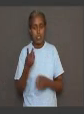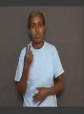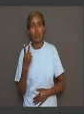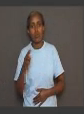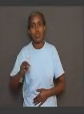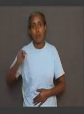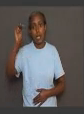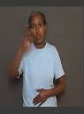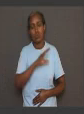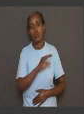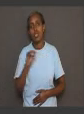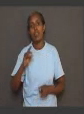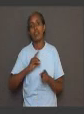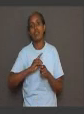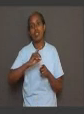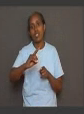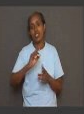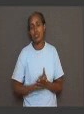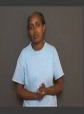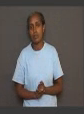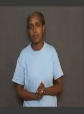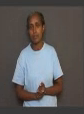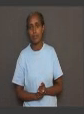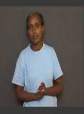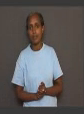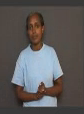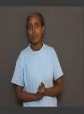both magnitude and direction.